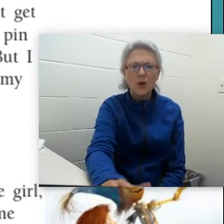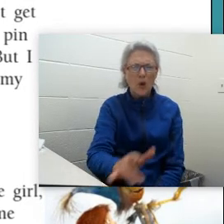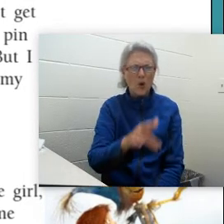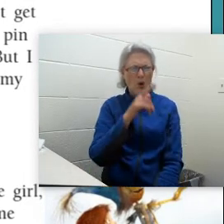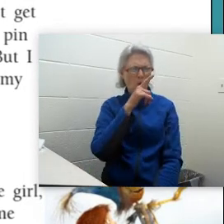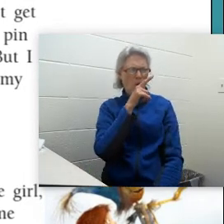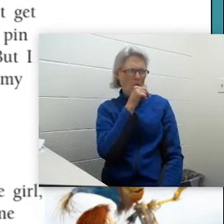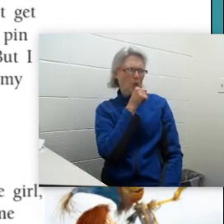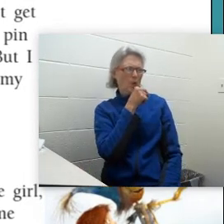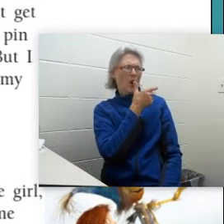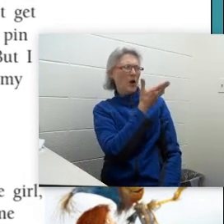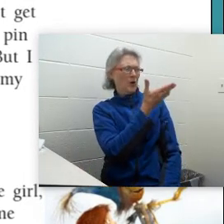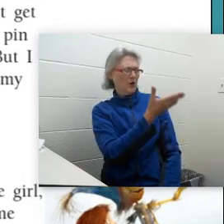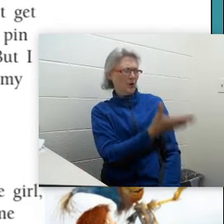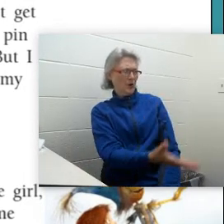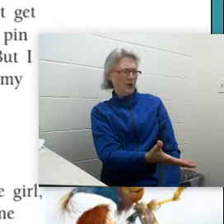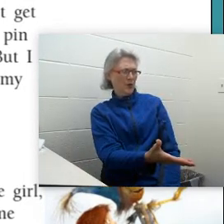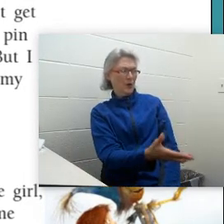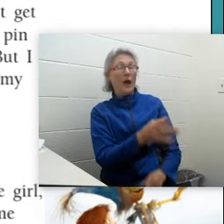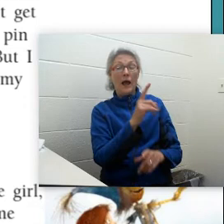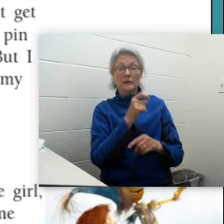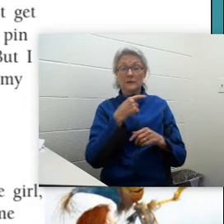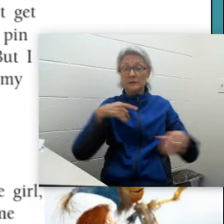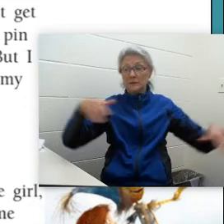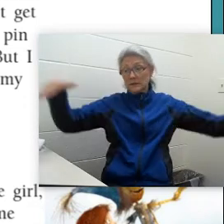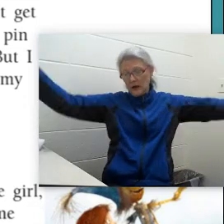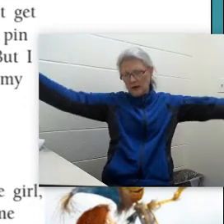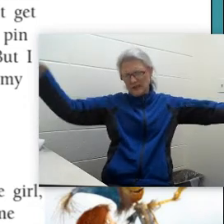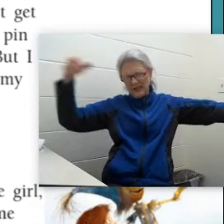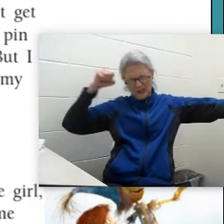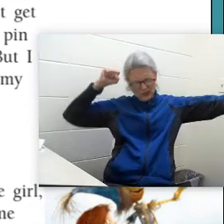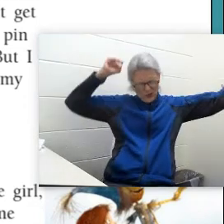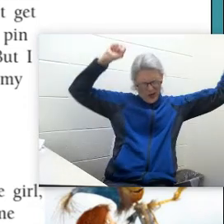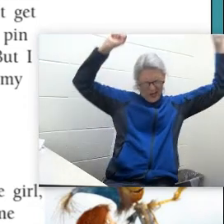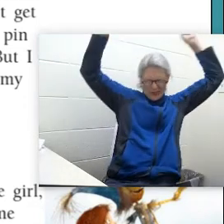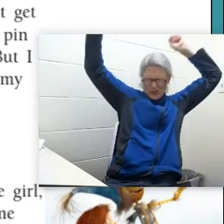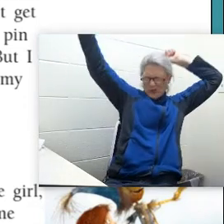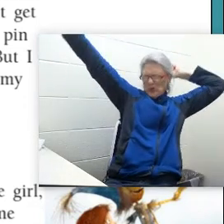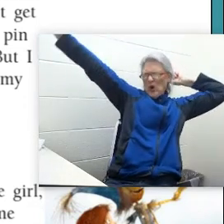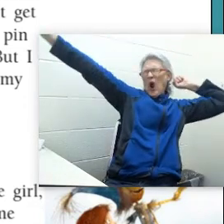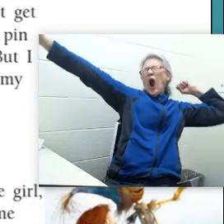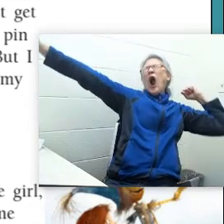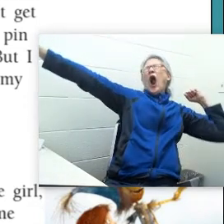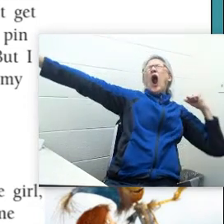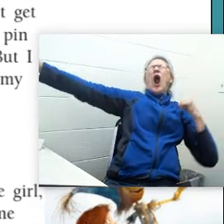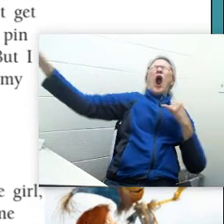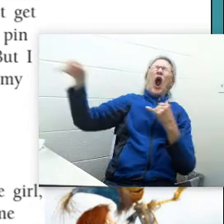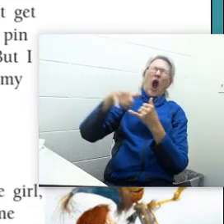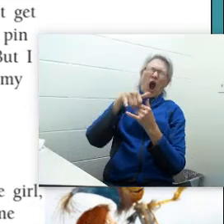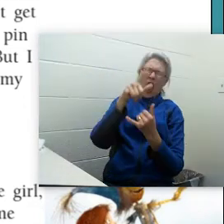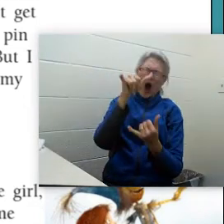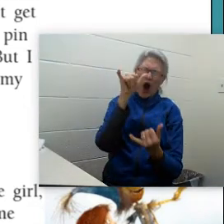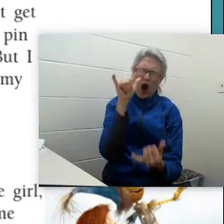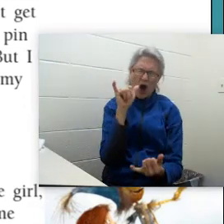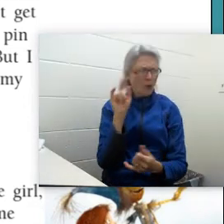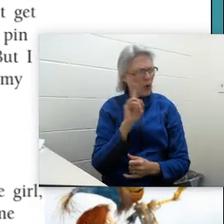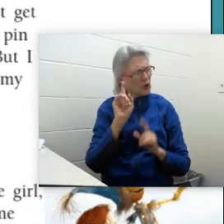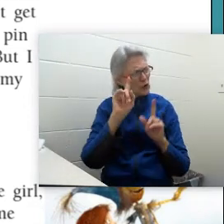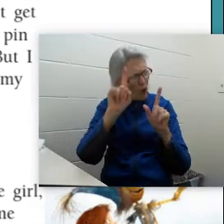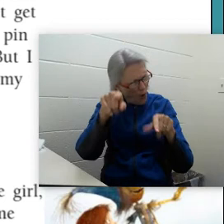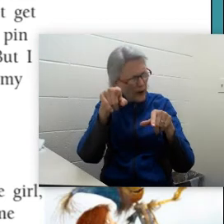"Who are you?" asked the Scarecrow, as he stretched himself and yawned. "And where are you